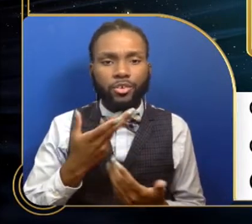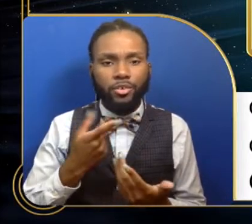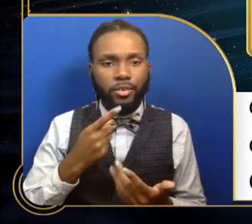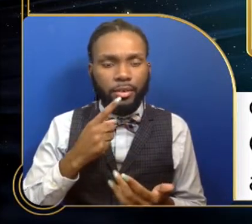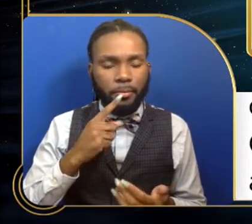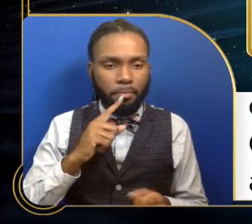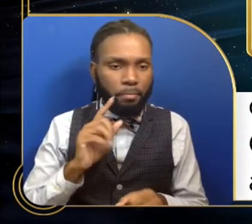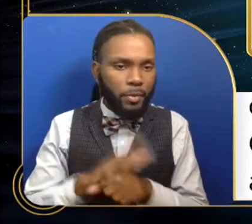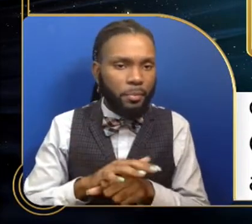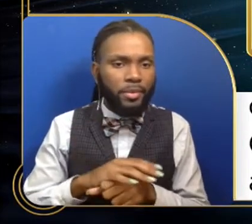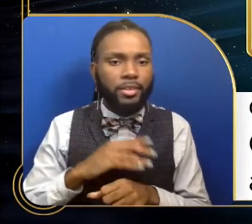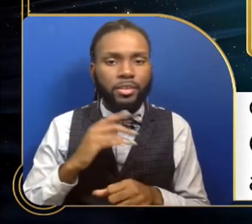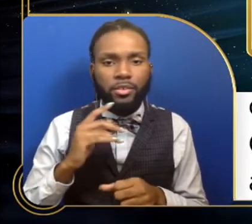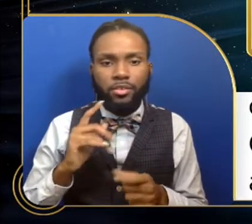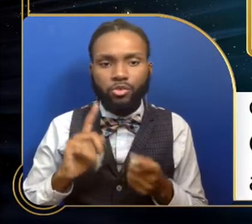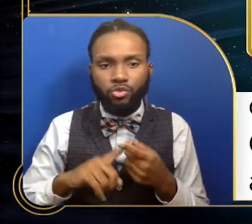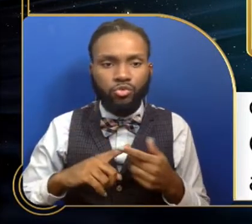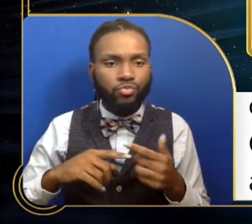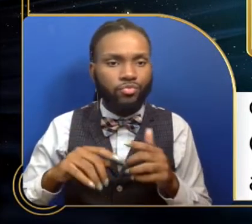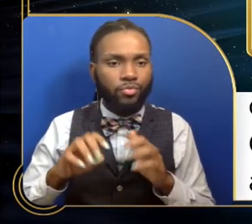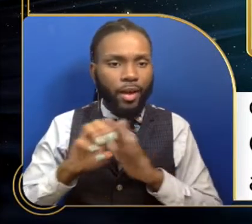commitment to ethical standards